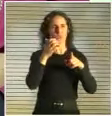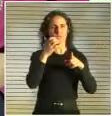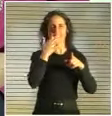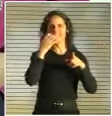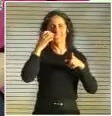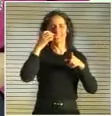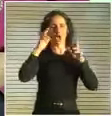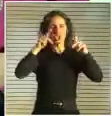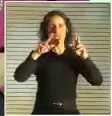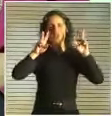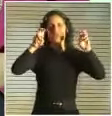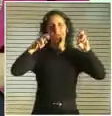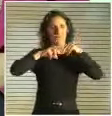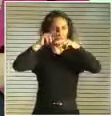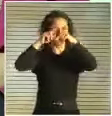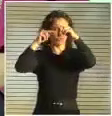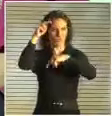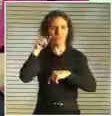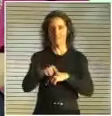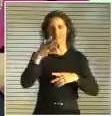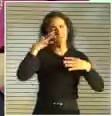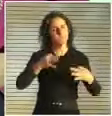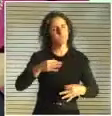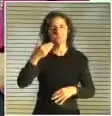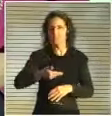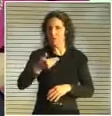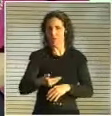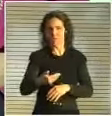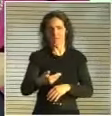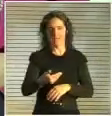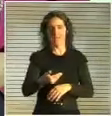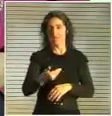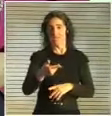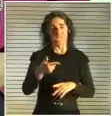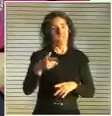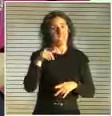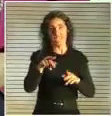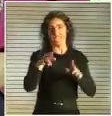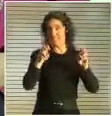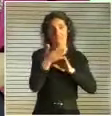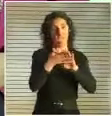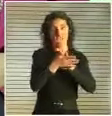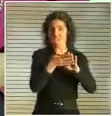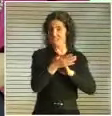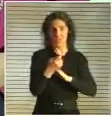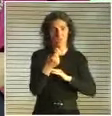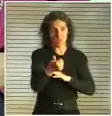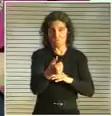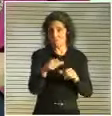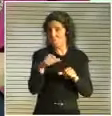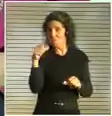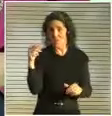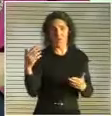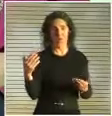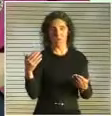haven't thought much about, or there hasn't been much talk about. And yet renovating or refurbishing spaces is a core part of our